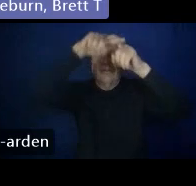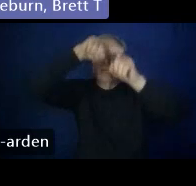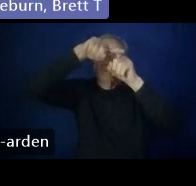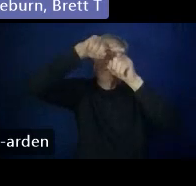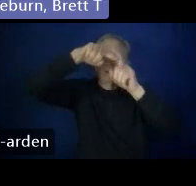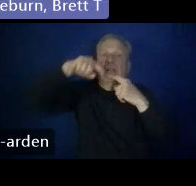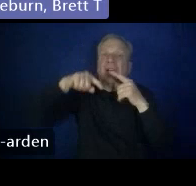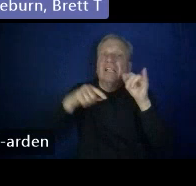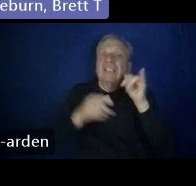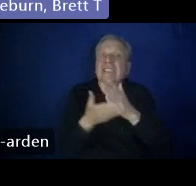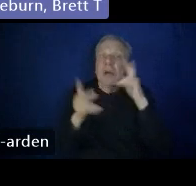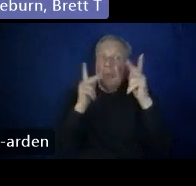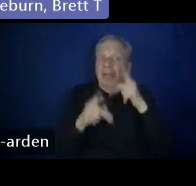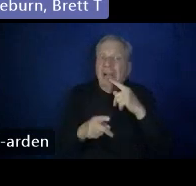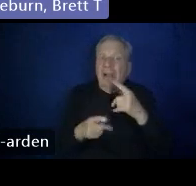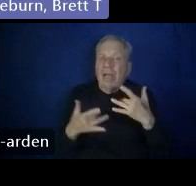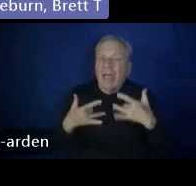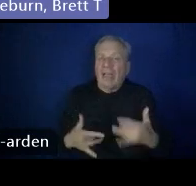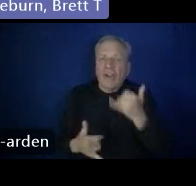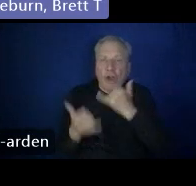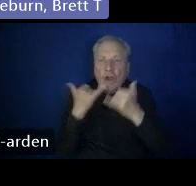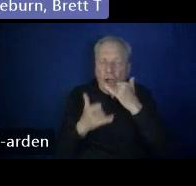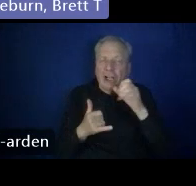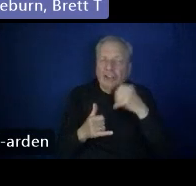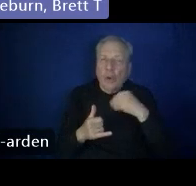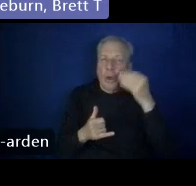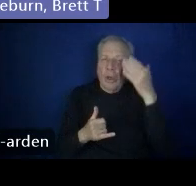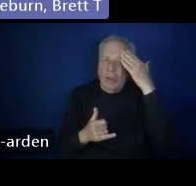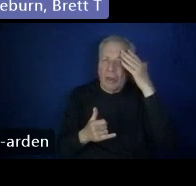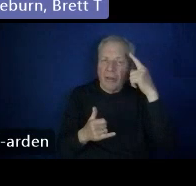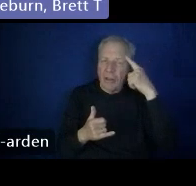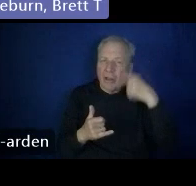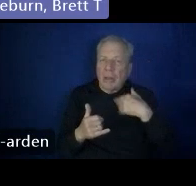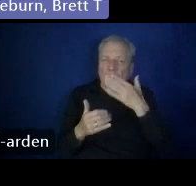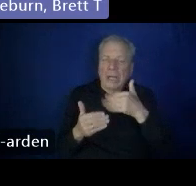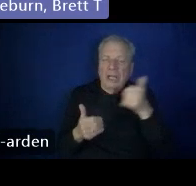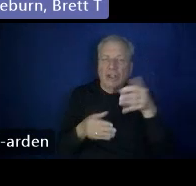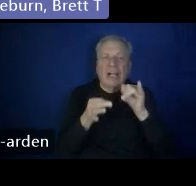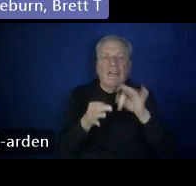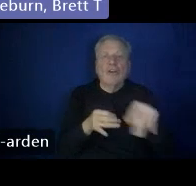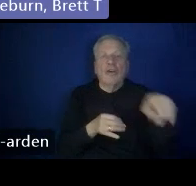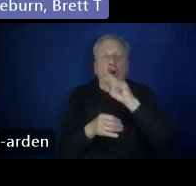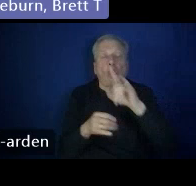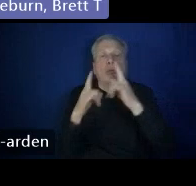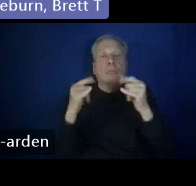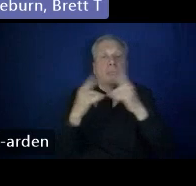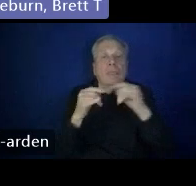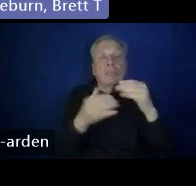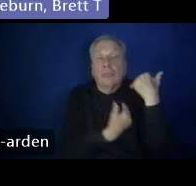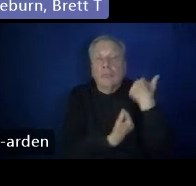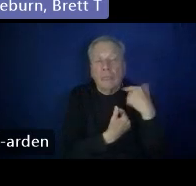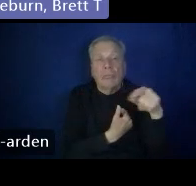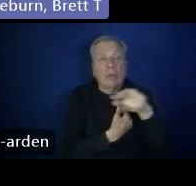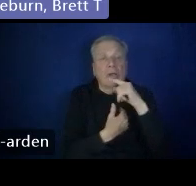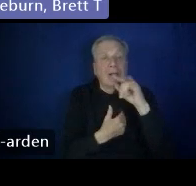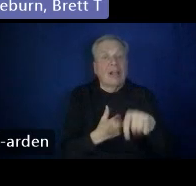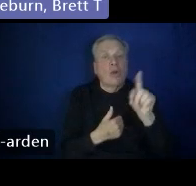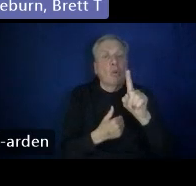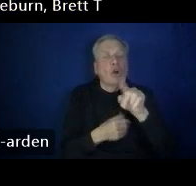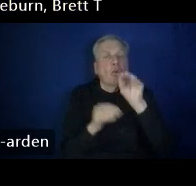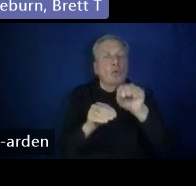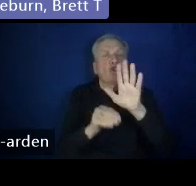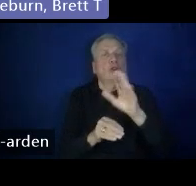campsites, and some people get it wrong, so that's why I thought I'd bring it up. If any of you are backcountry outfitters, the core camp is where you cook your